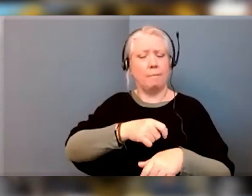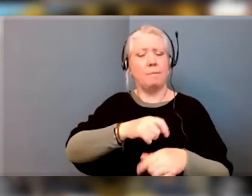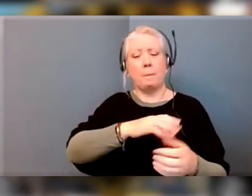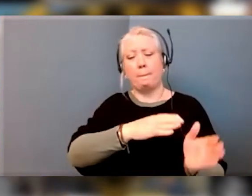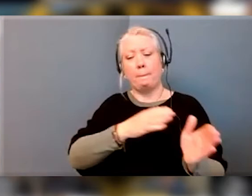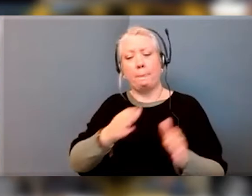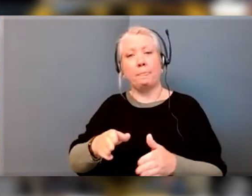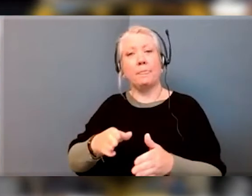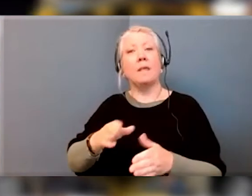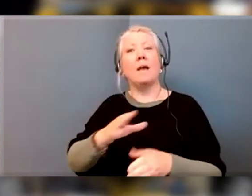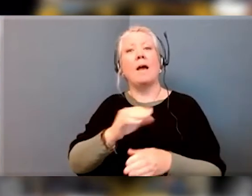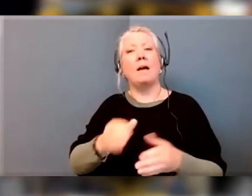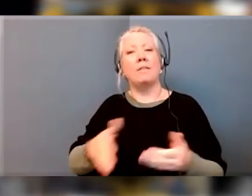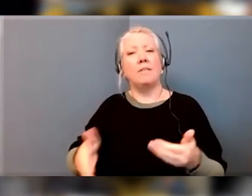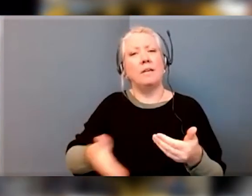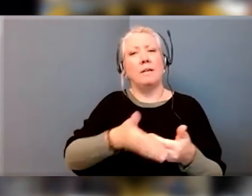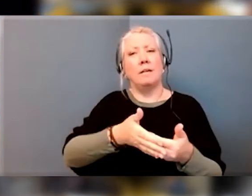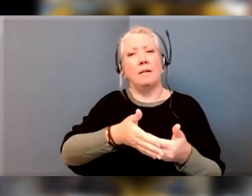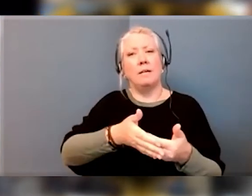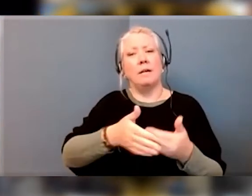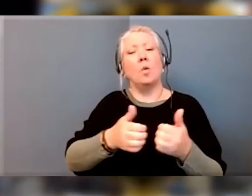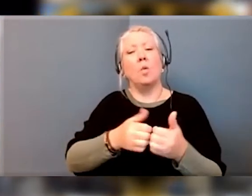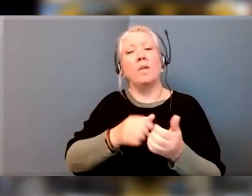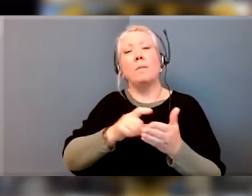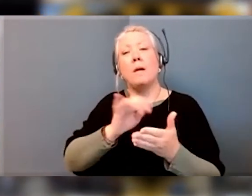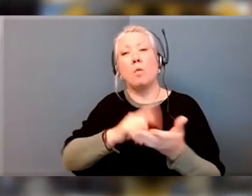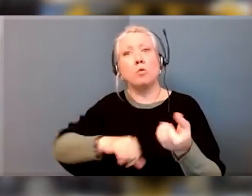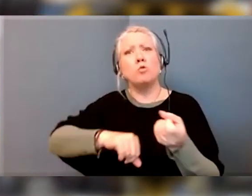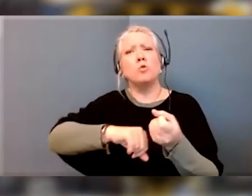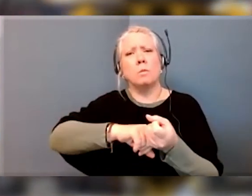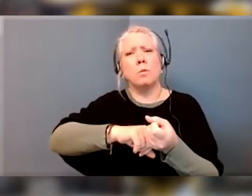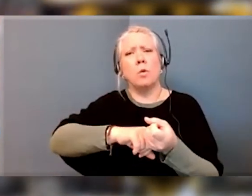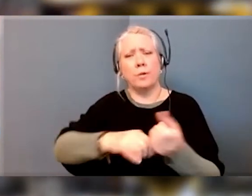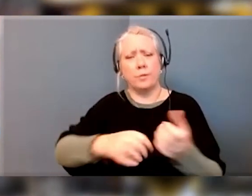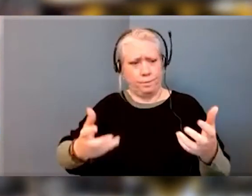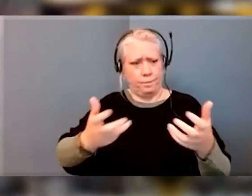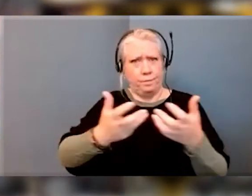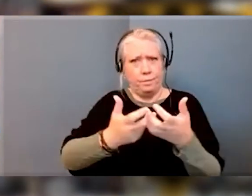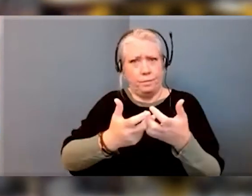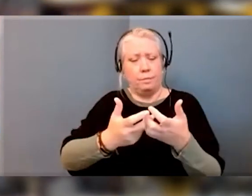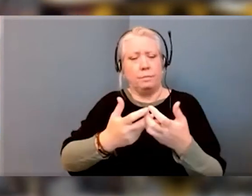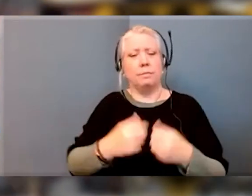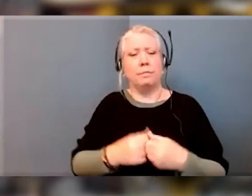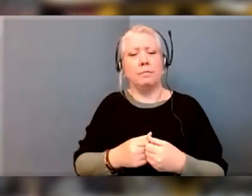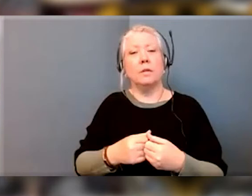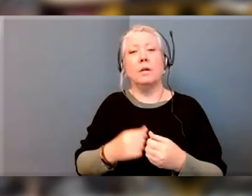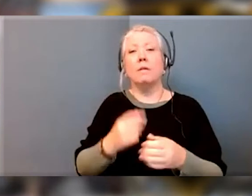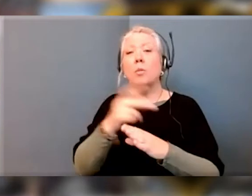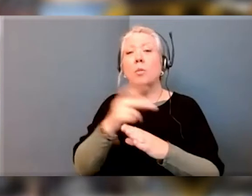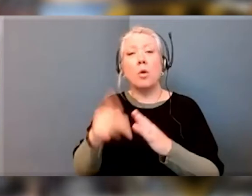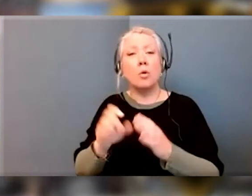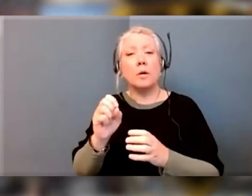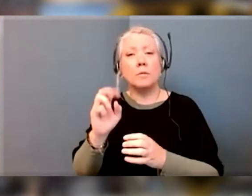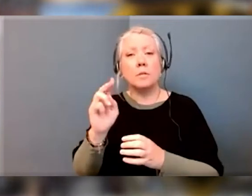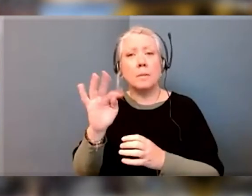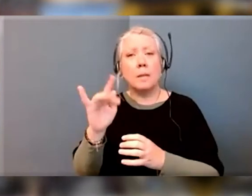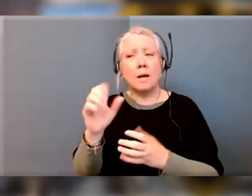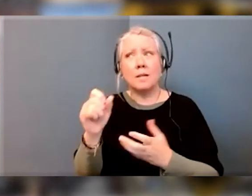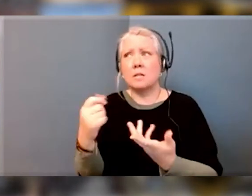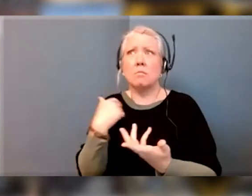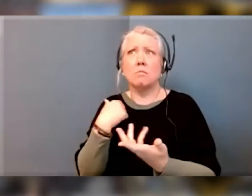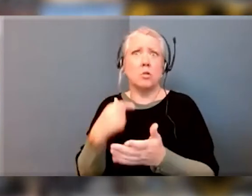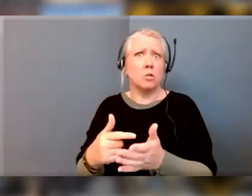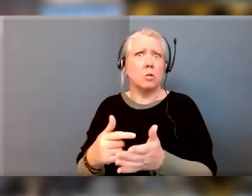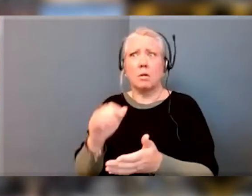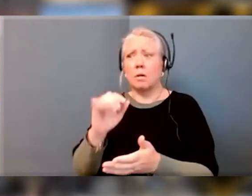to that. And some documentation that we might need for program supplies would be the invoices showing that money has been